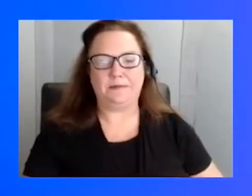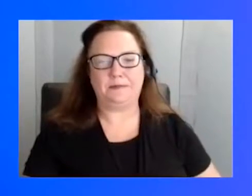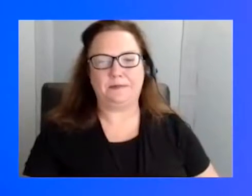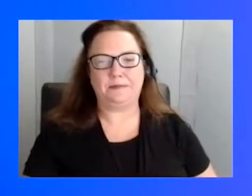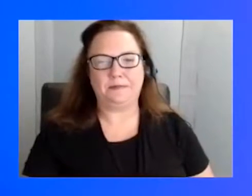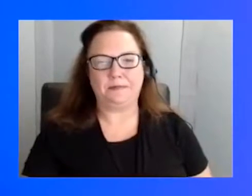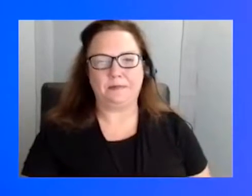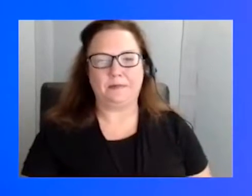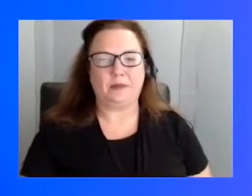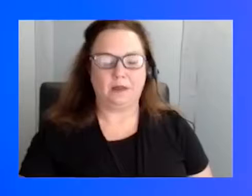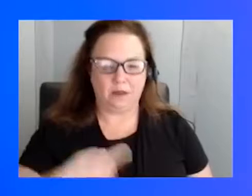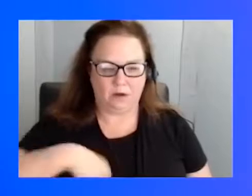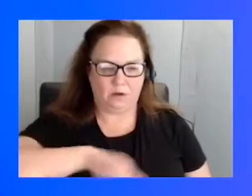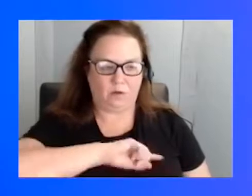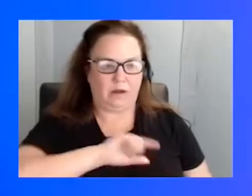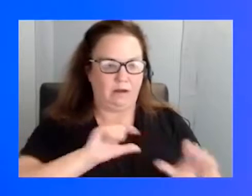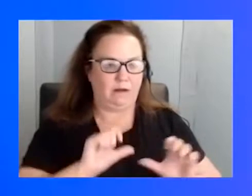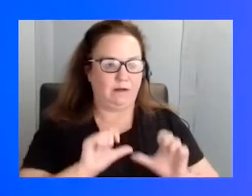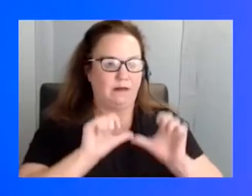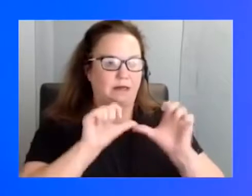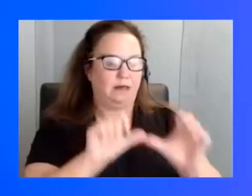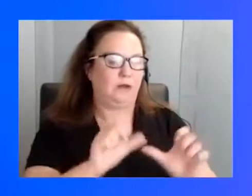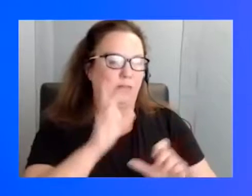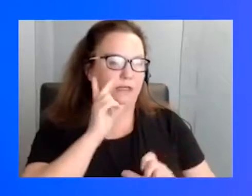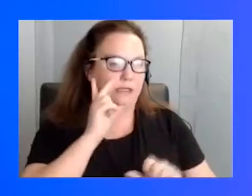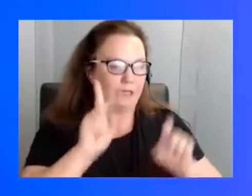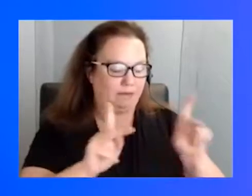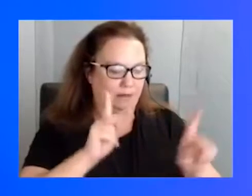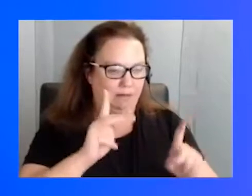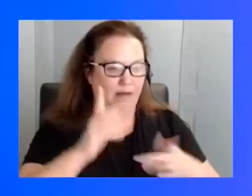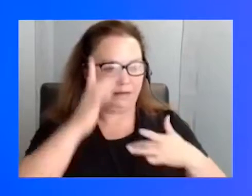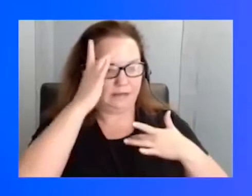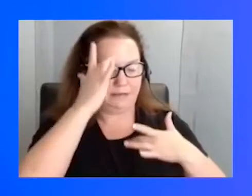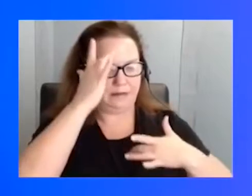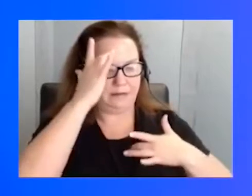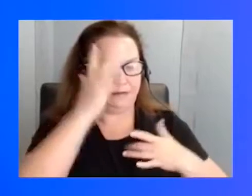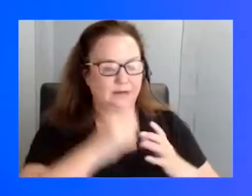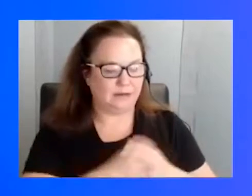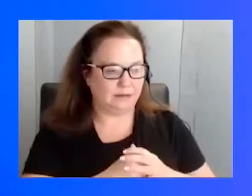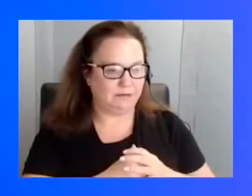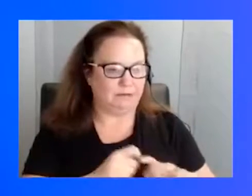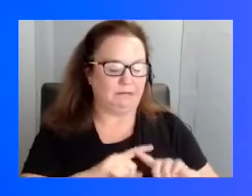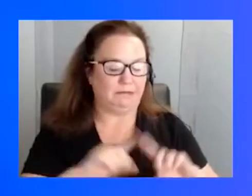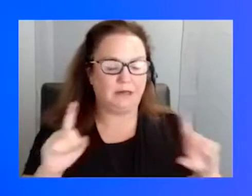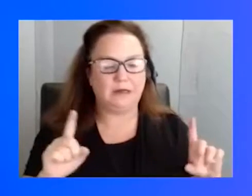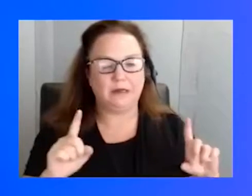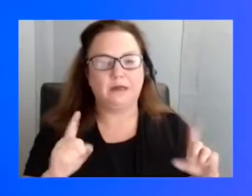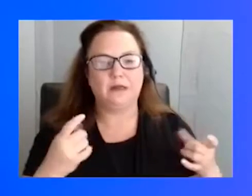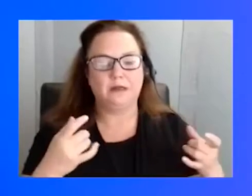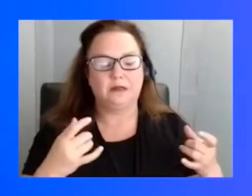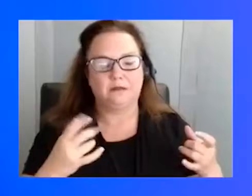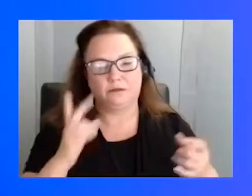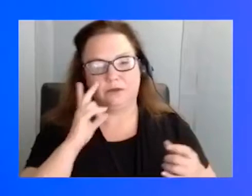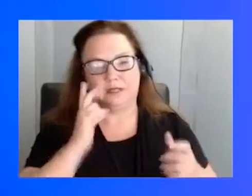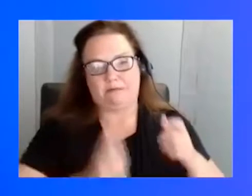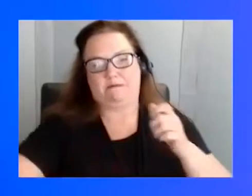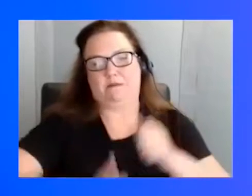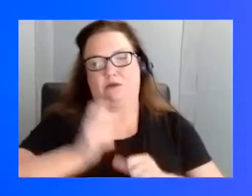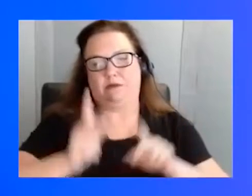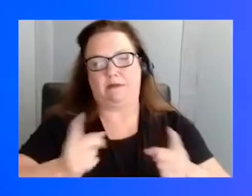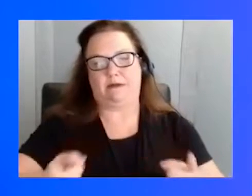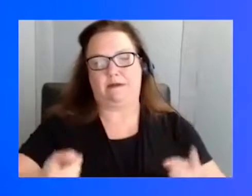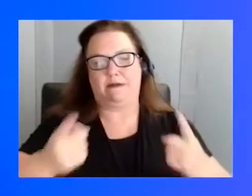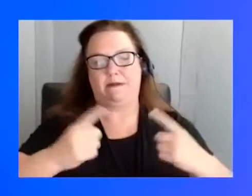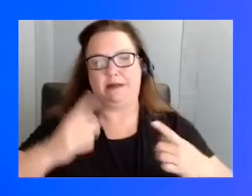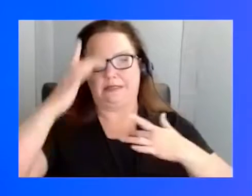We are continuing to see that people do have symptoms, but we are seeing that the majority of people that are coming in with symptoms are